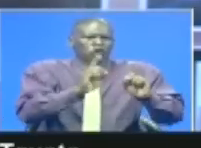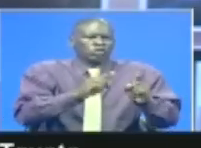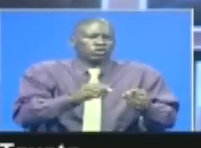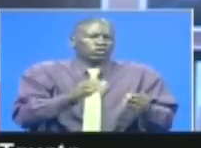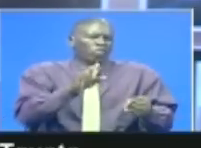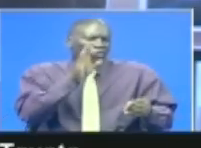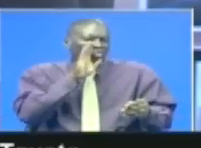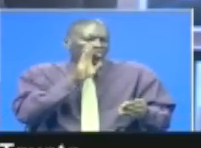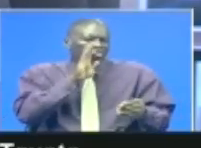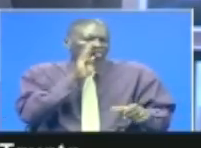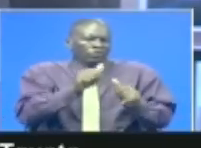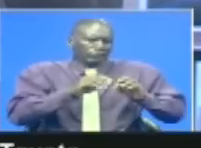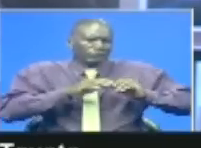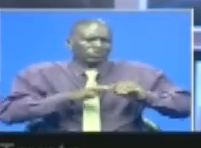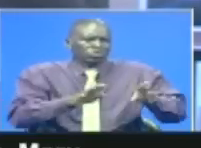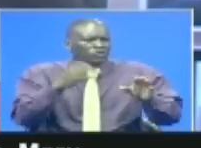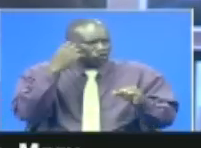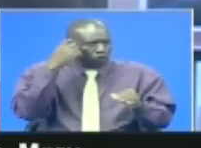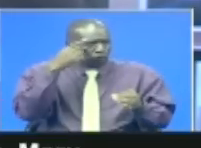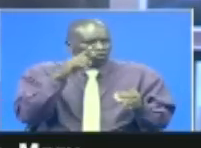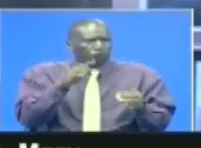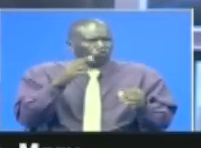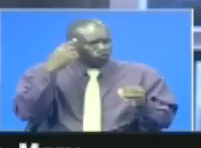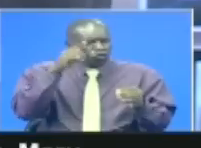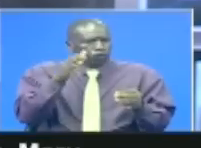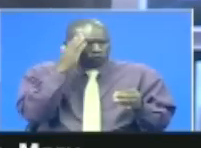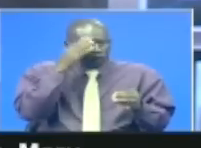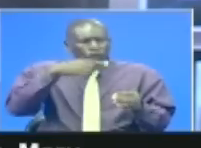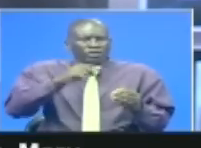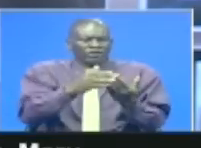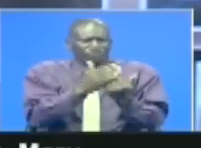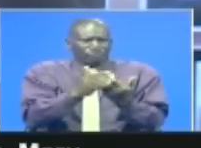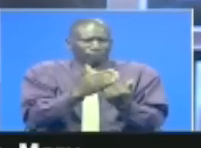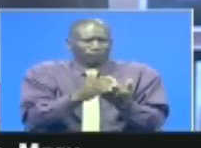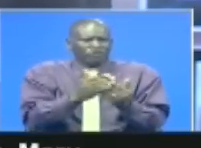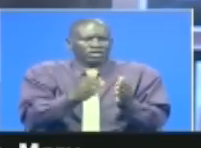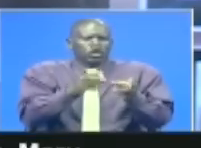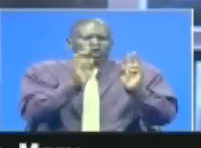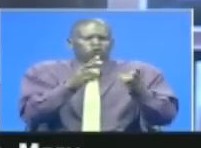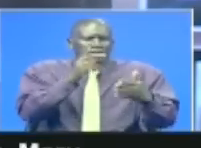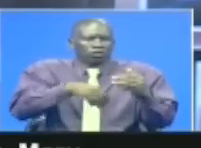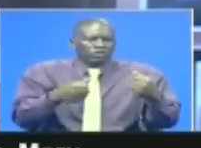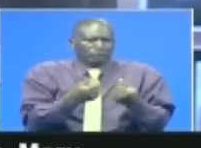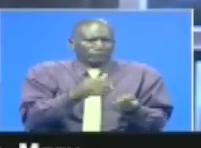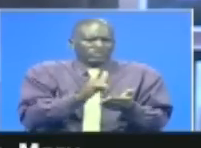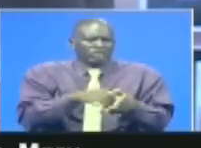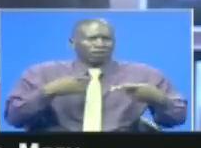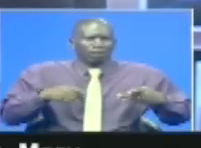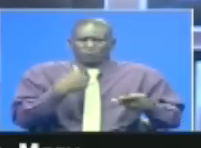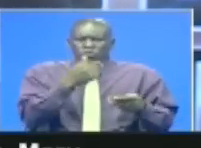propaganda that is perpetrated for the purpose of, winning favor. And normally what happens is people who go